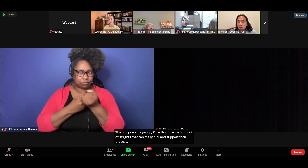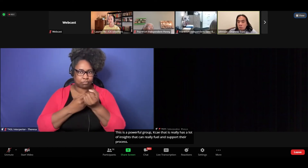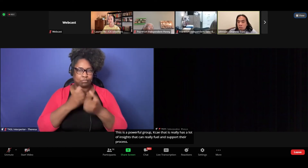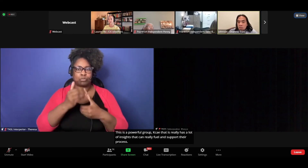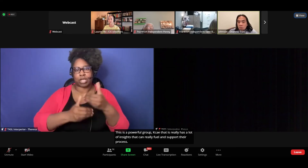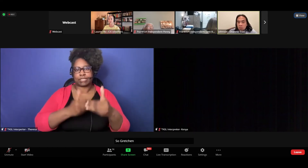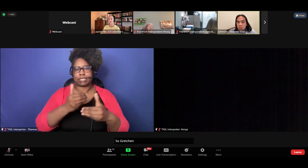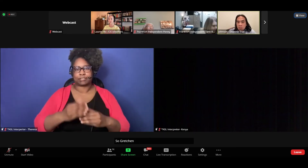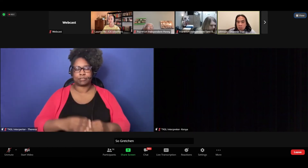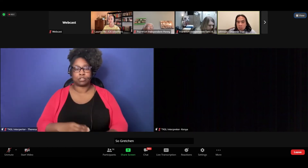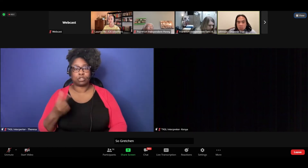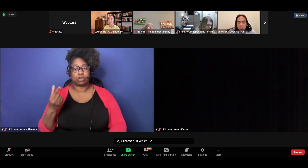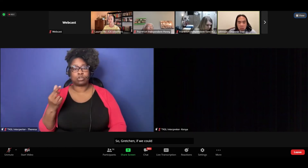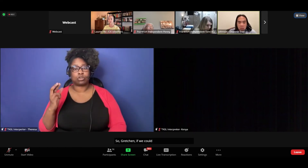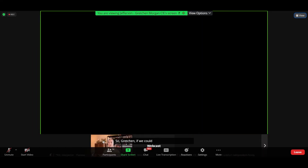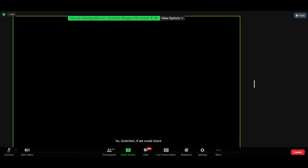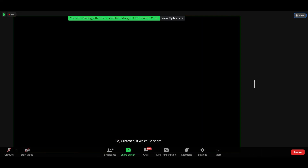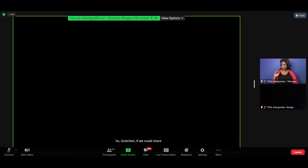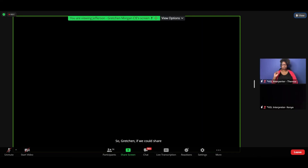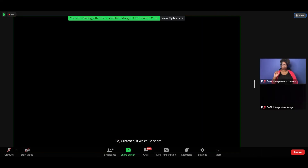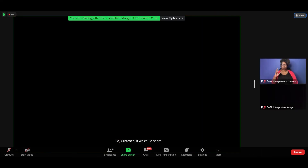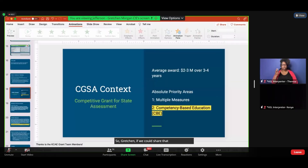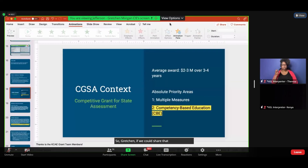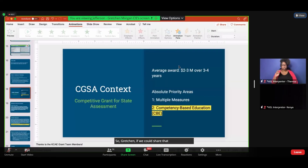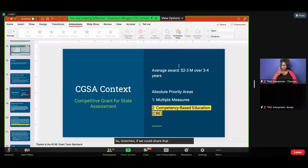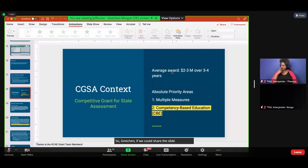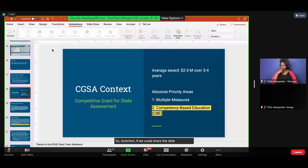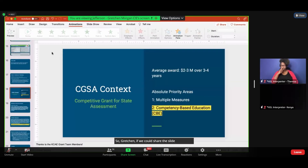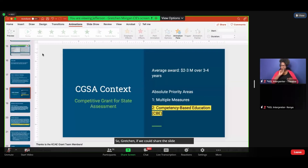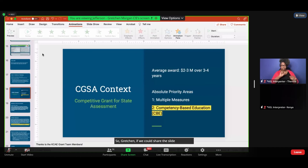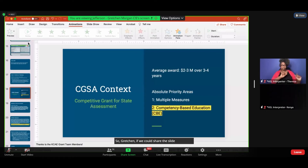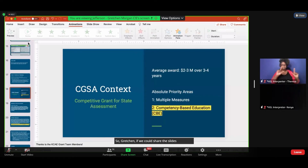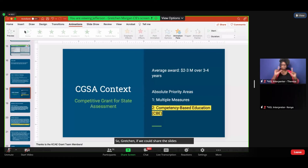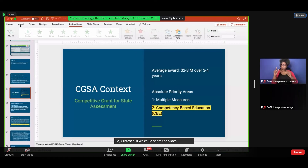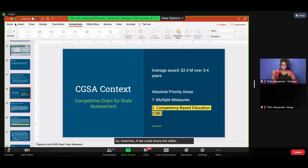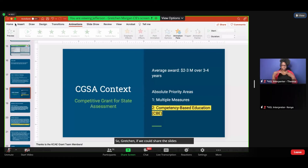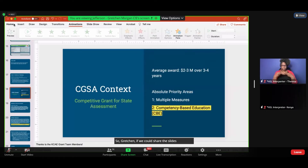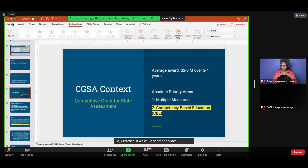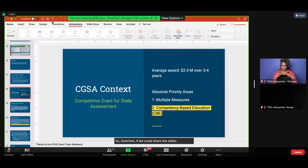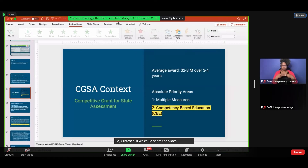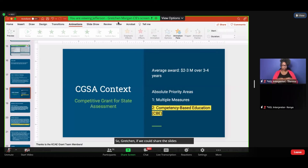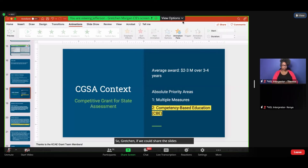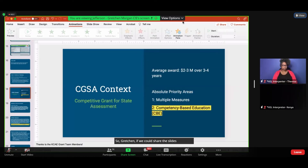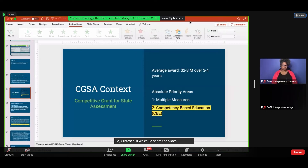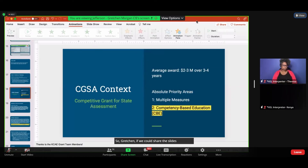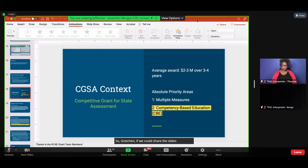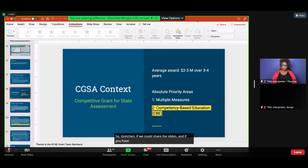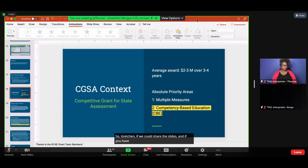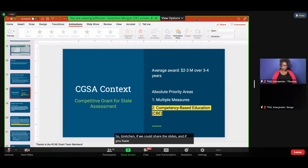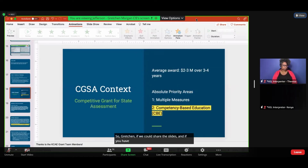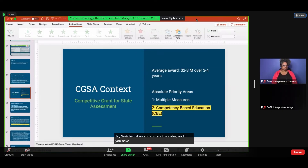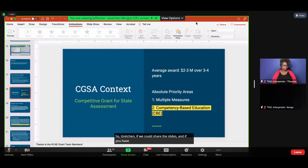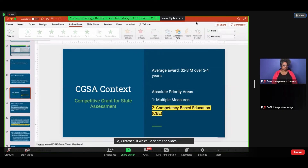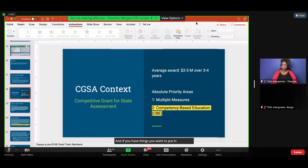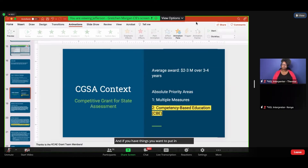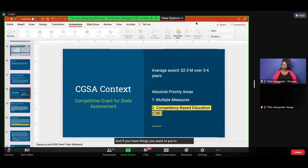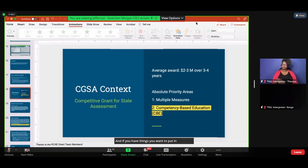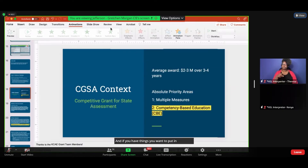So Gretchen, if we could share the slides. And if you have things you want to put in the